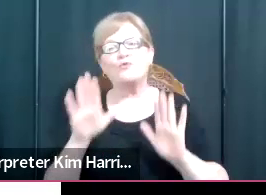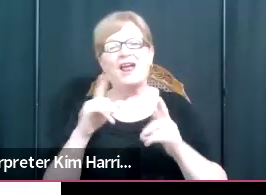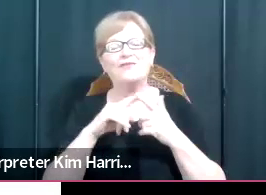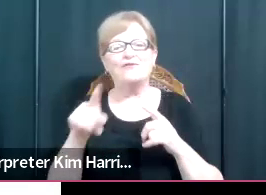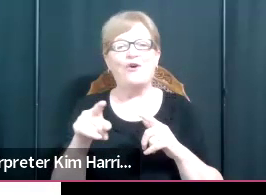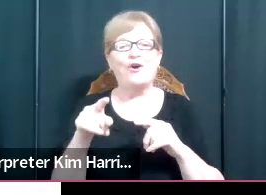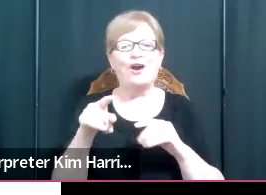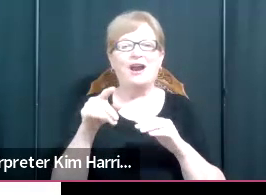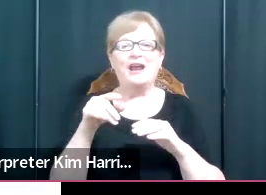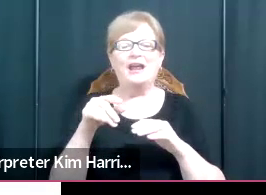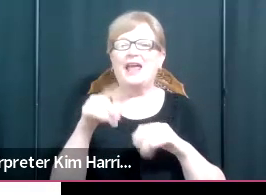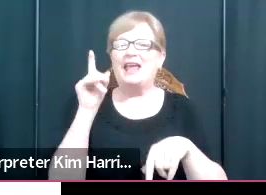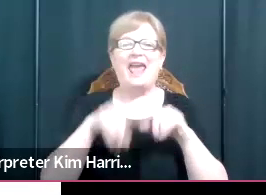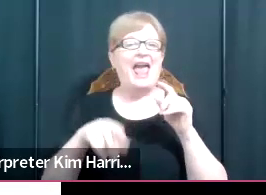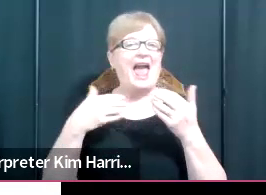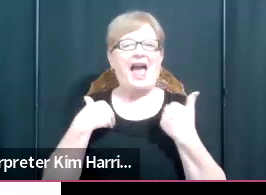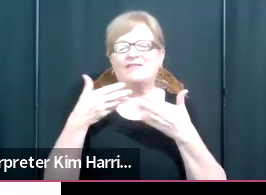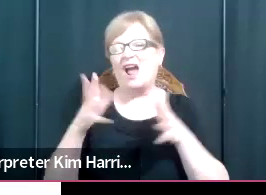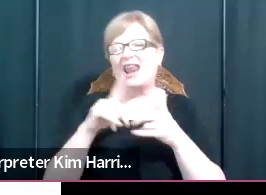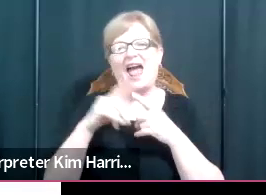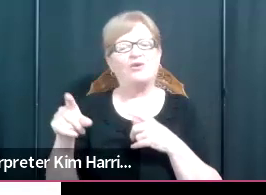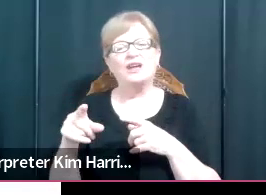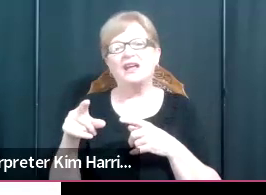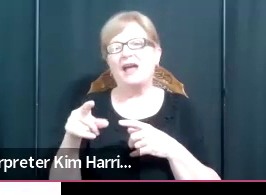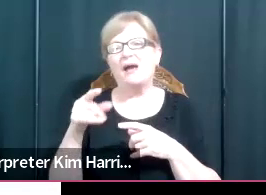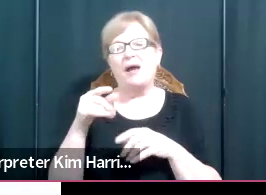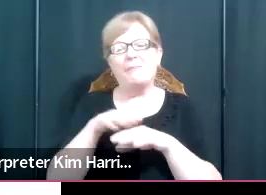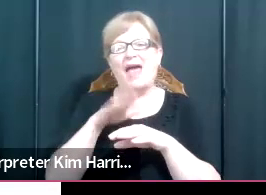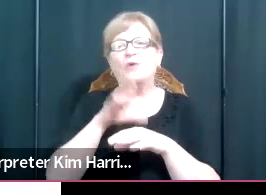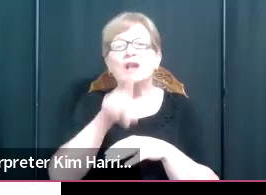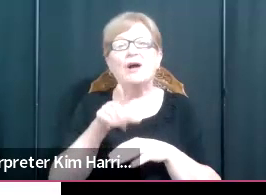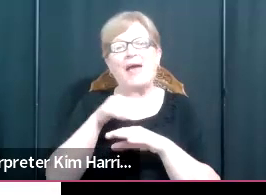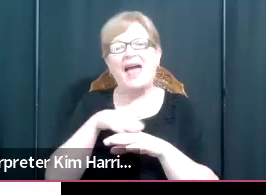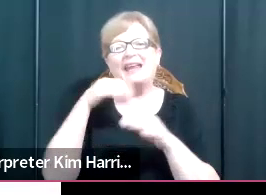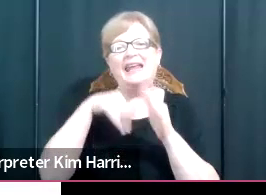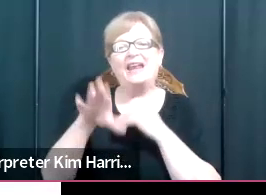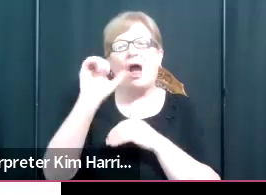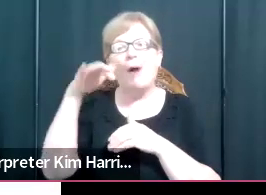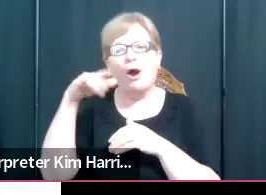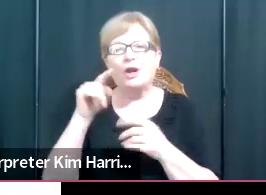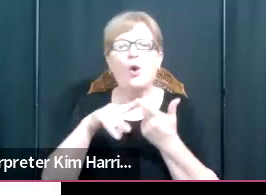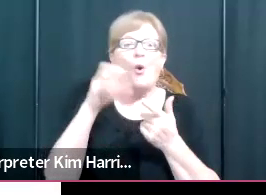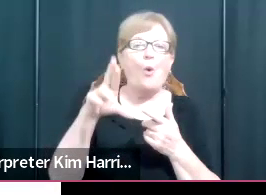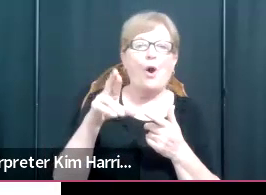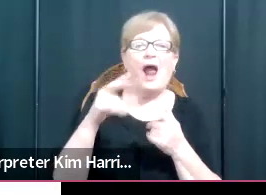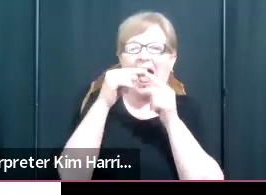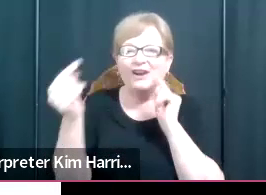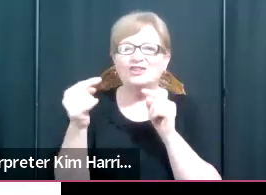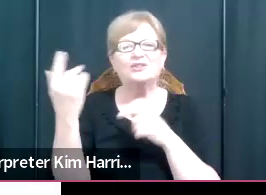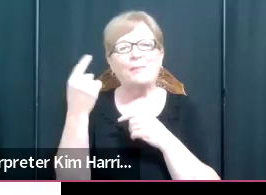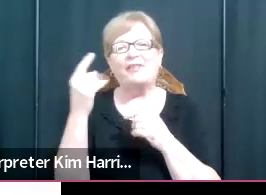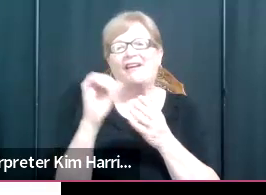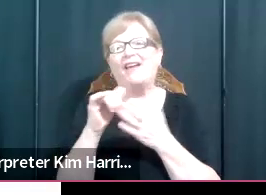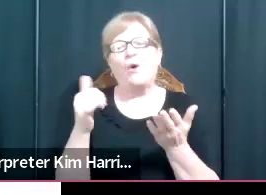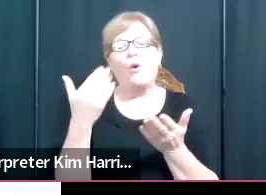who can't have a pet for whatever reason, be it allergies or apartment complex rules, or just lack of